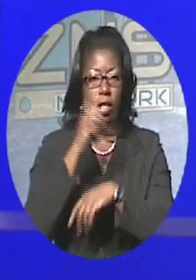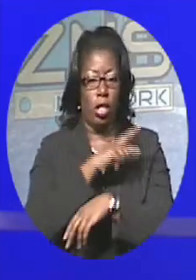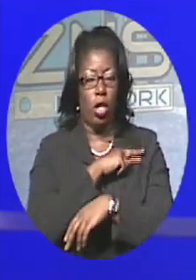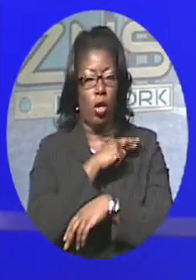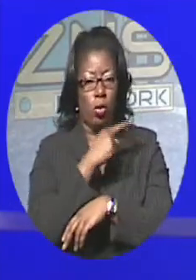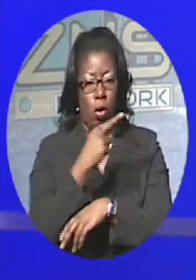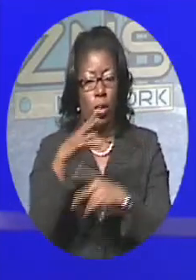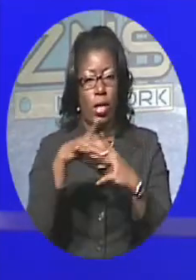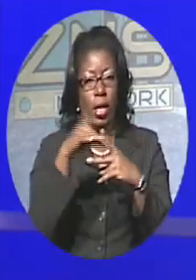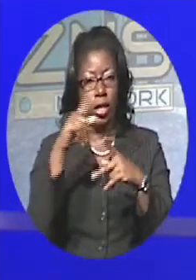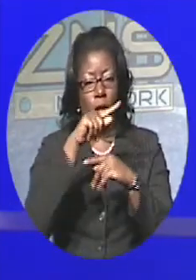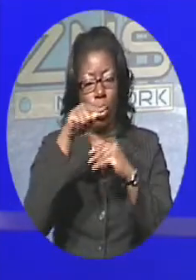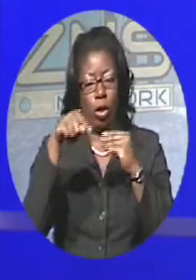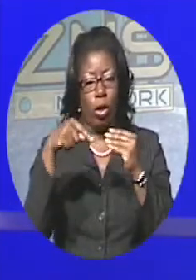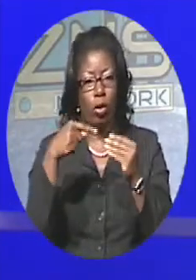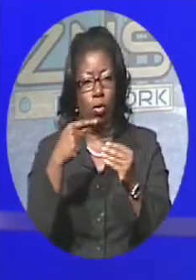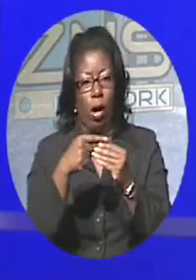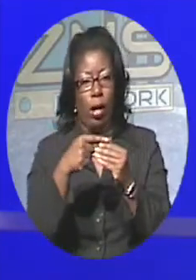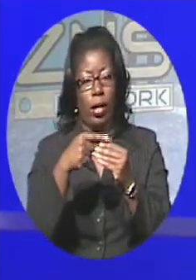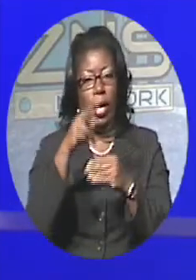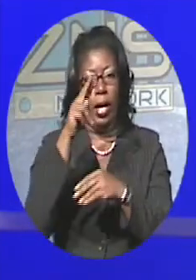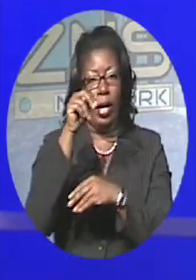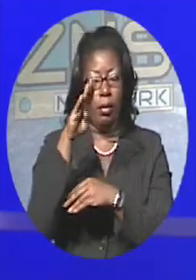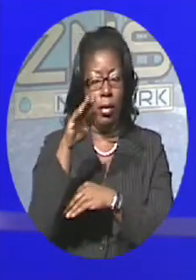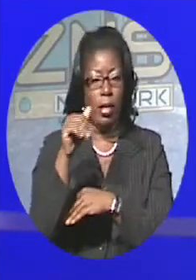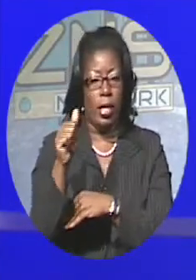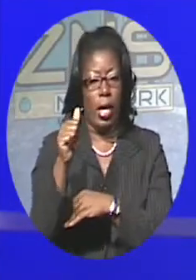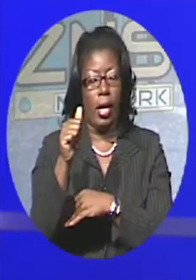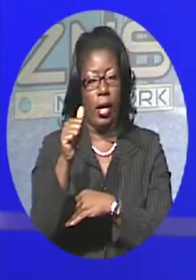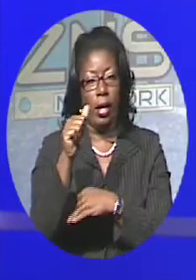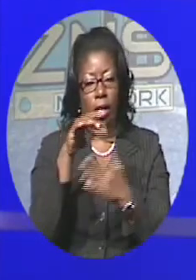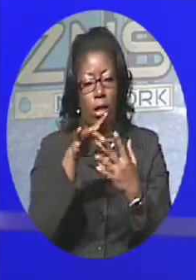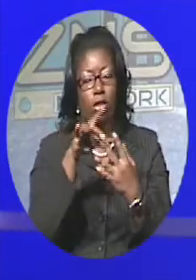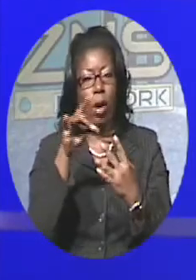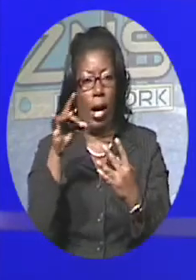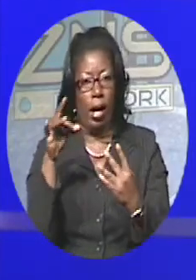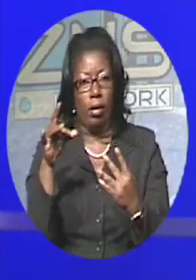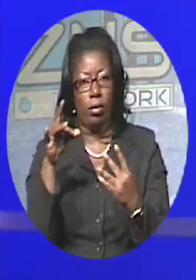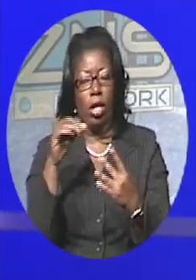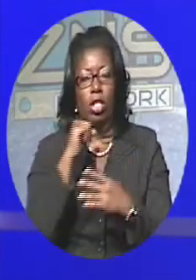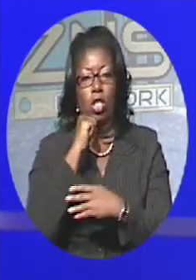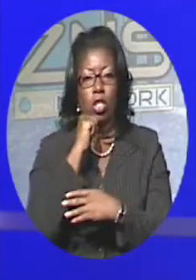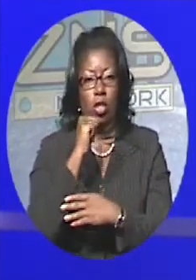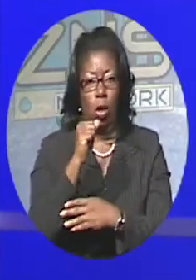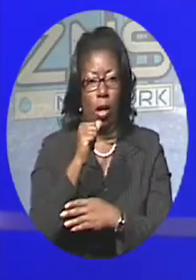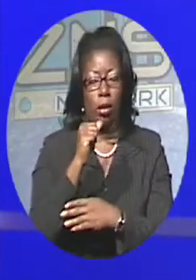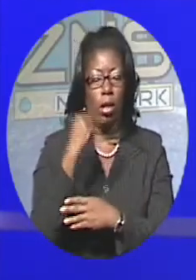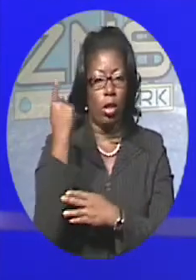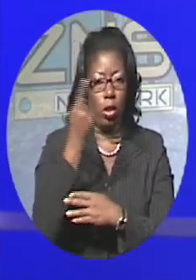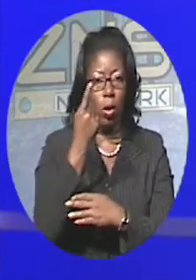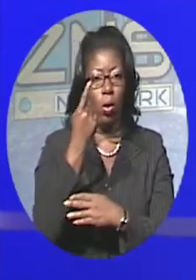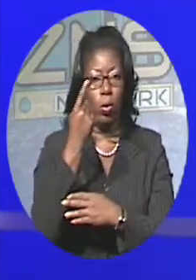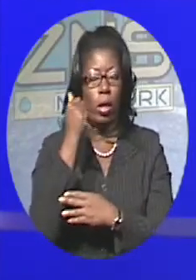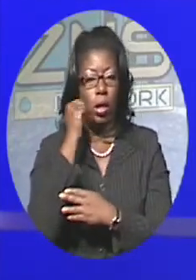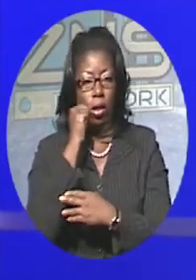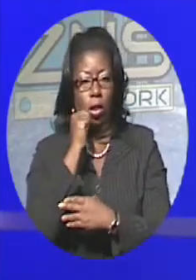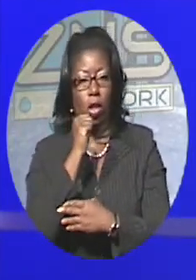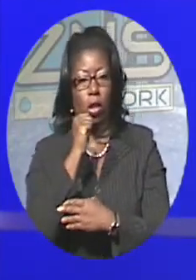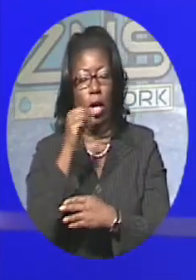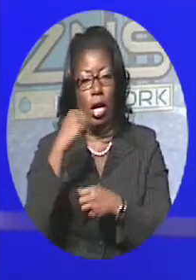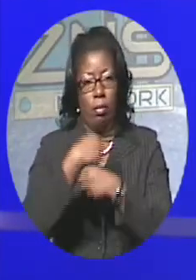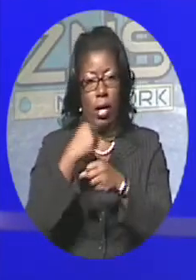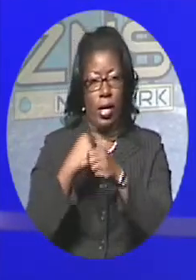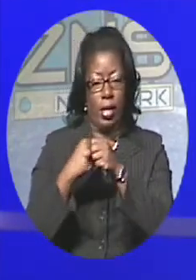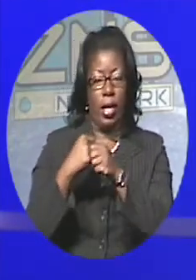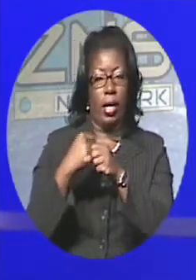in the third round of the WNBA draft by the Minnesota Lynx. However, she is not the only one making history. After being named head coach